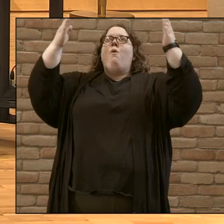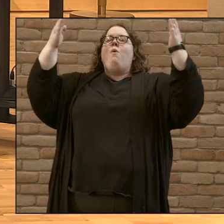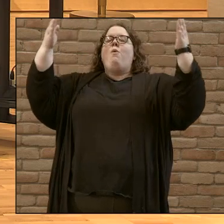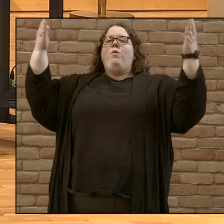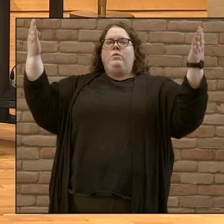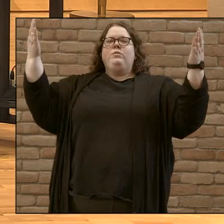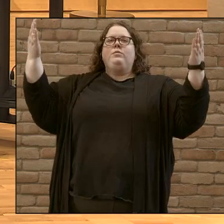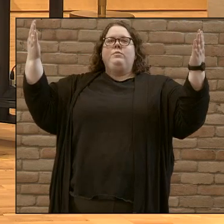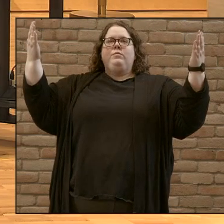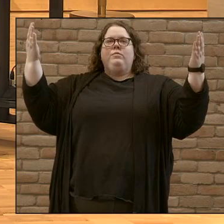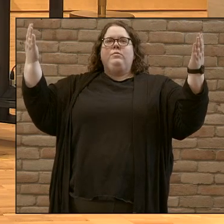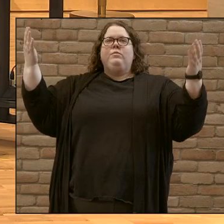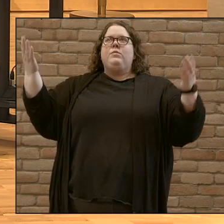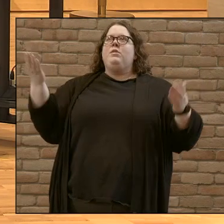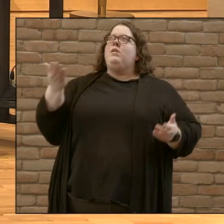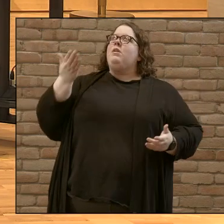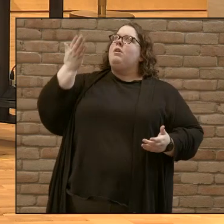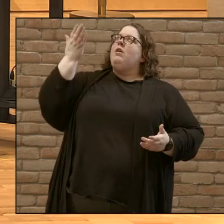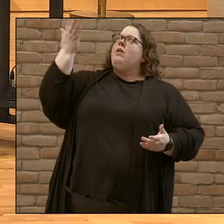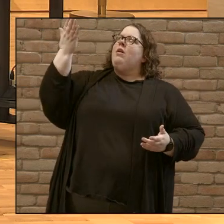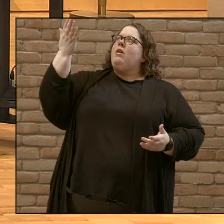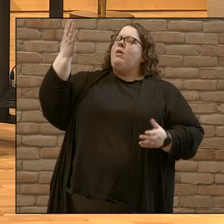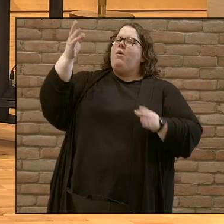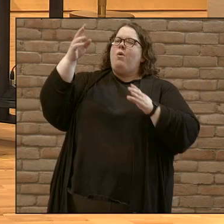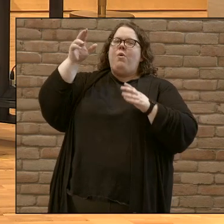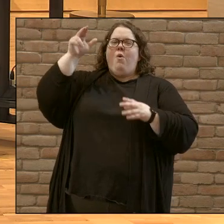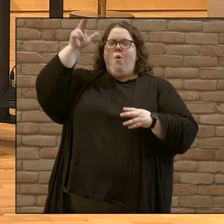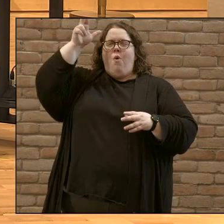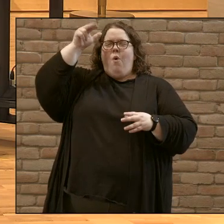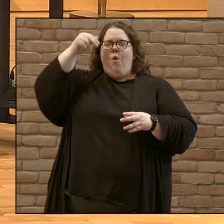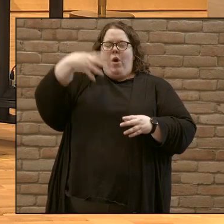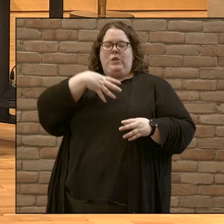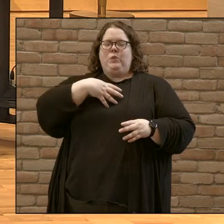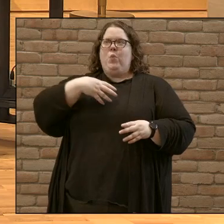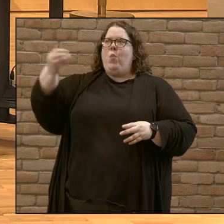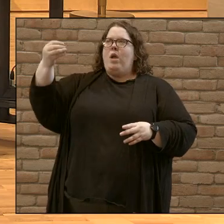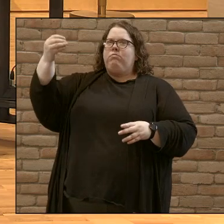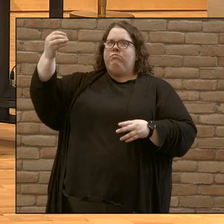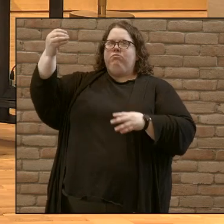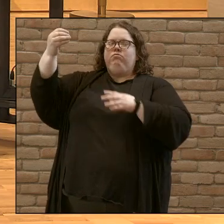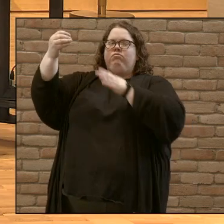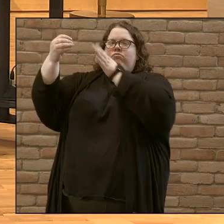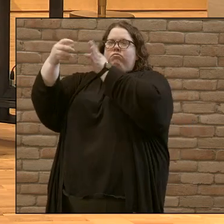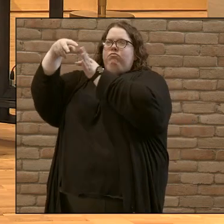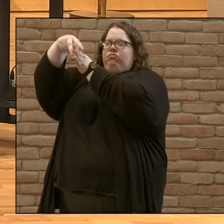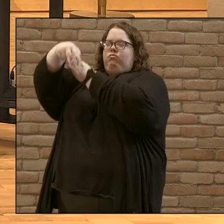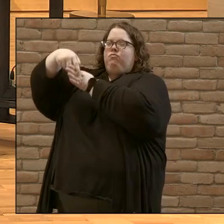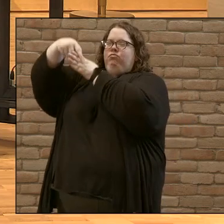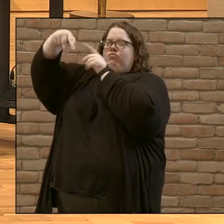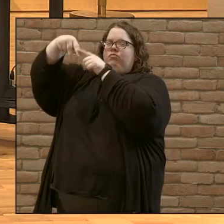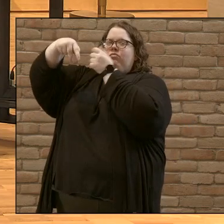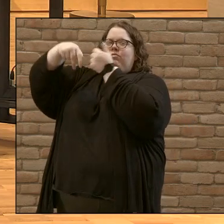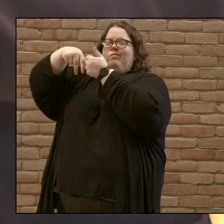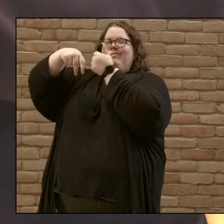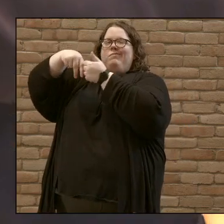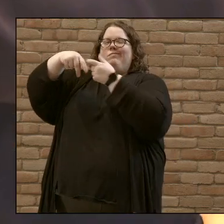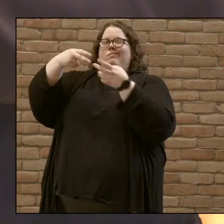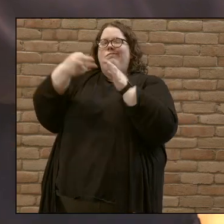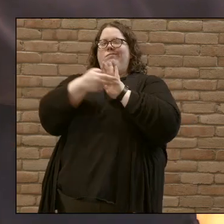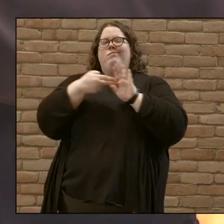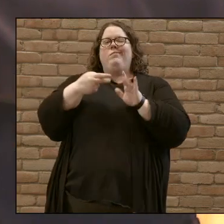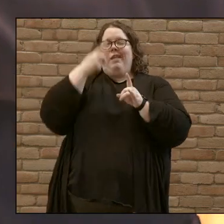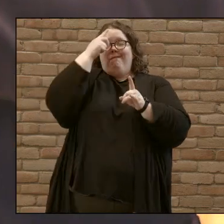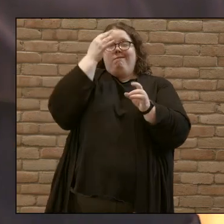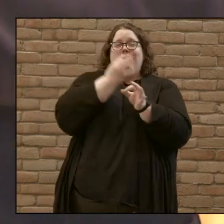me was a white horse whose rider is called Faithful and